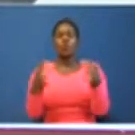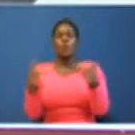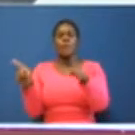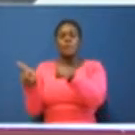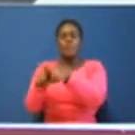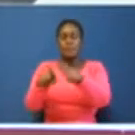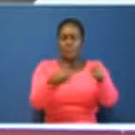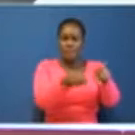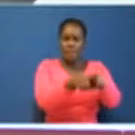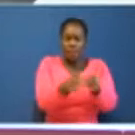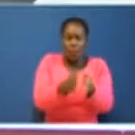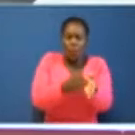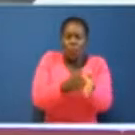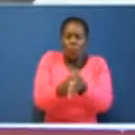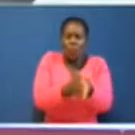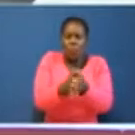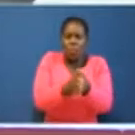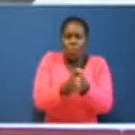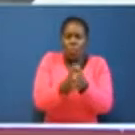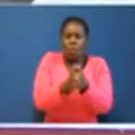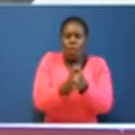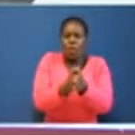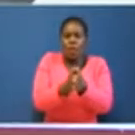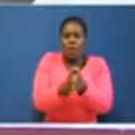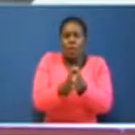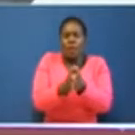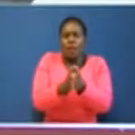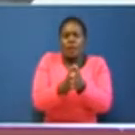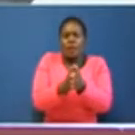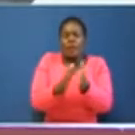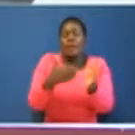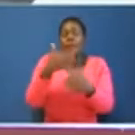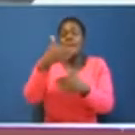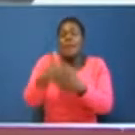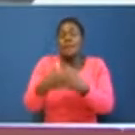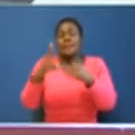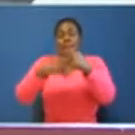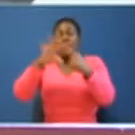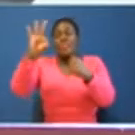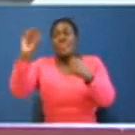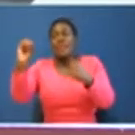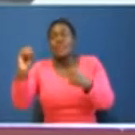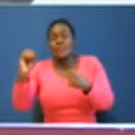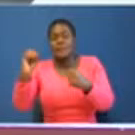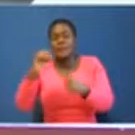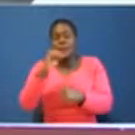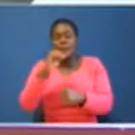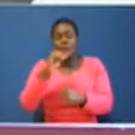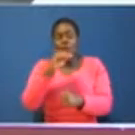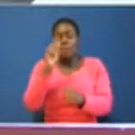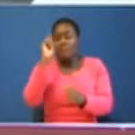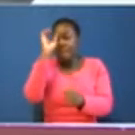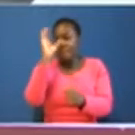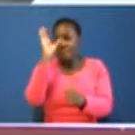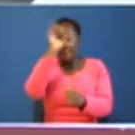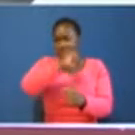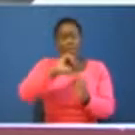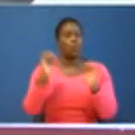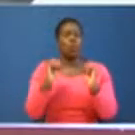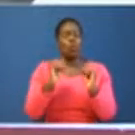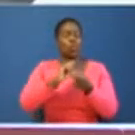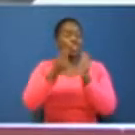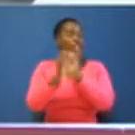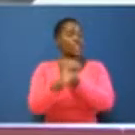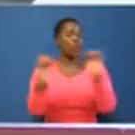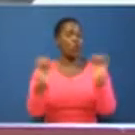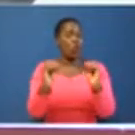course it looks to be an exciting one first 5 30 p.m next one at 7 30 pm you don't want to touch that dial whichever station you